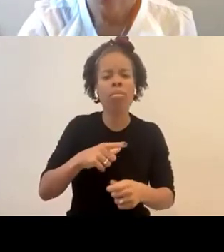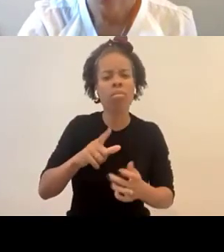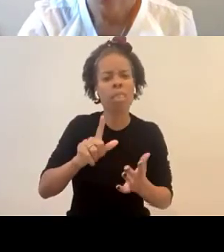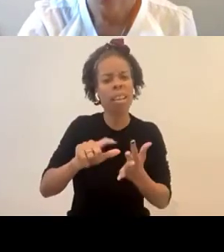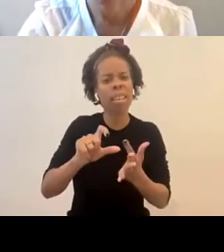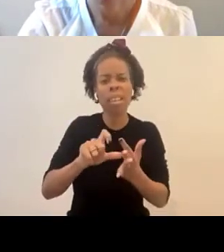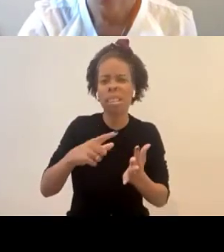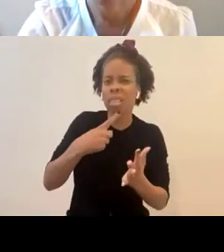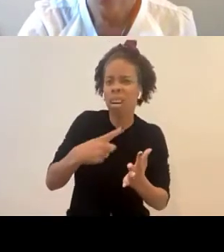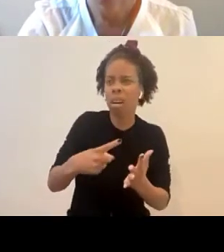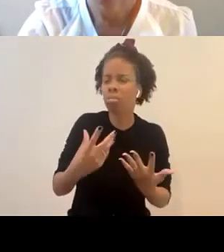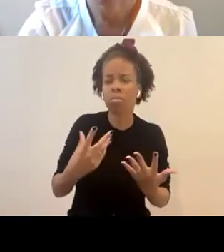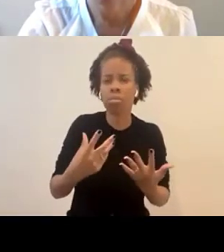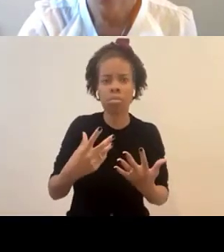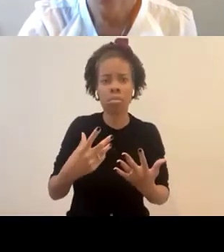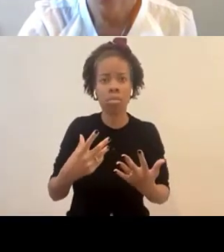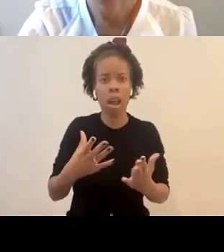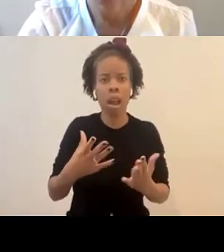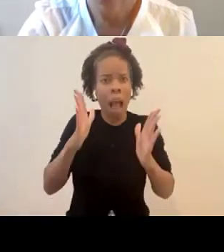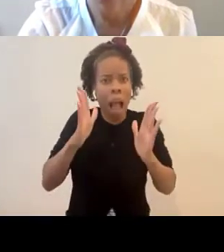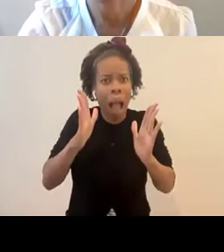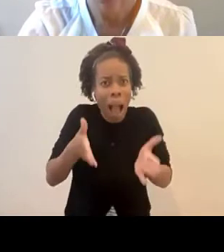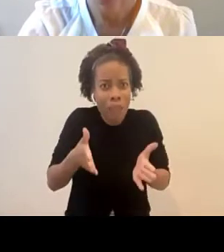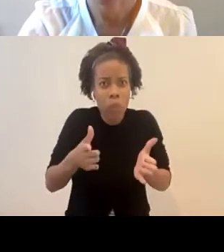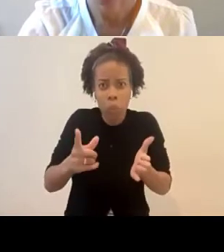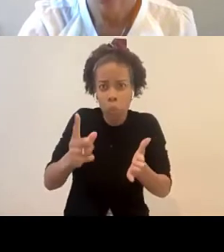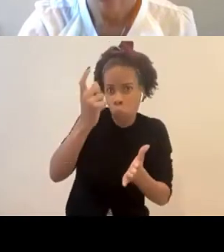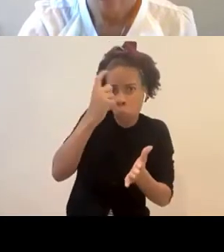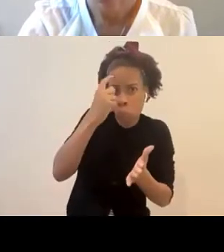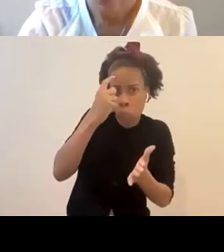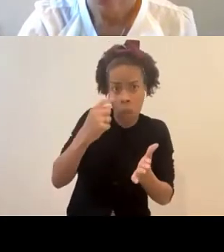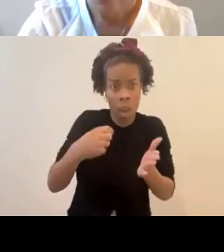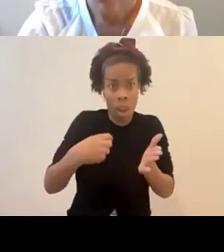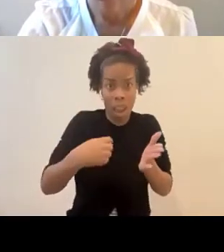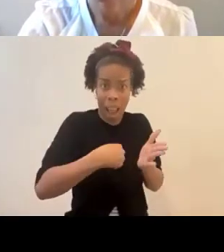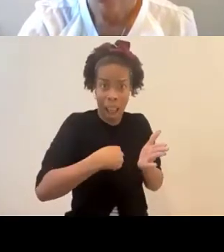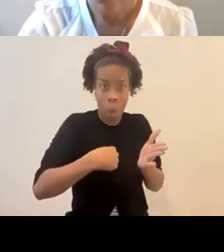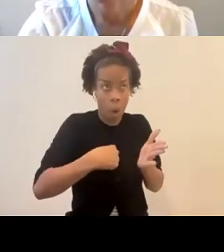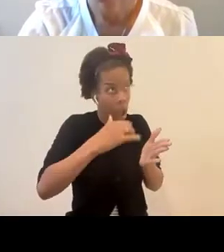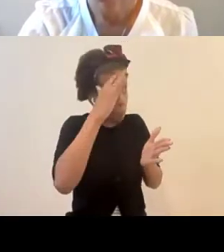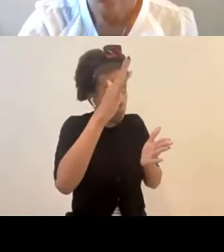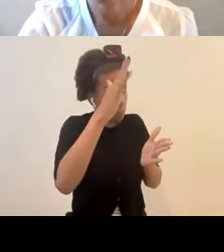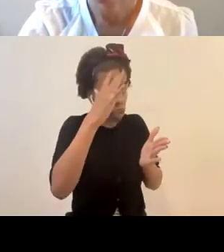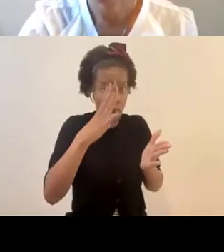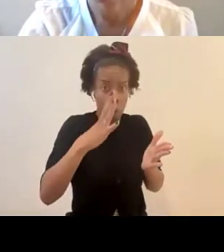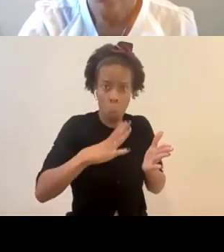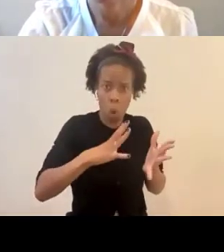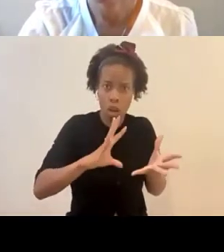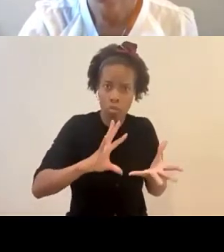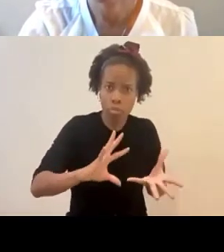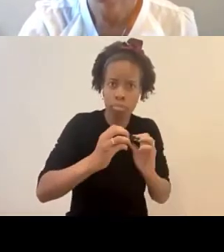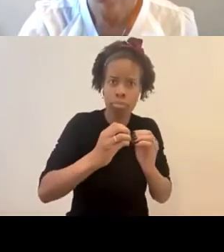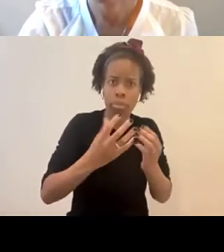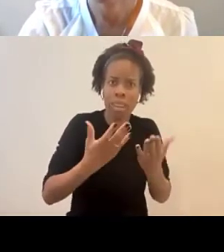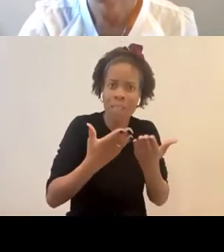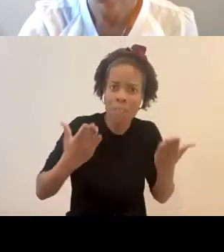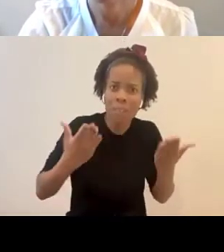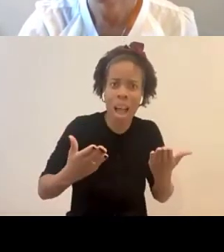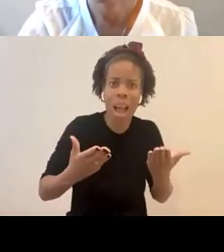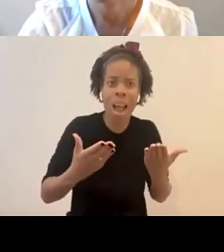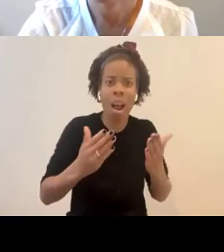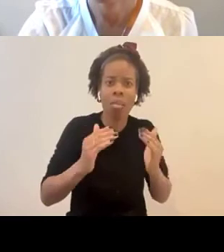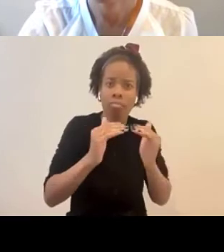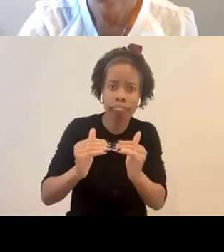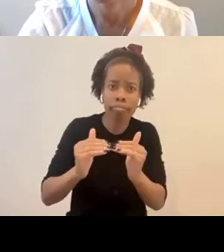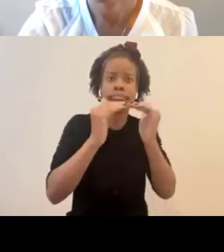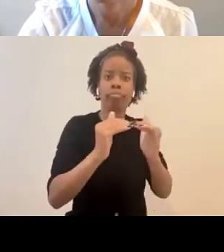is inextricably intertwined with its mission to help build a fairer, more sustainable world. As I know that we're all keen